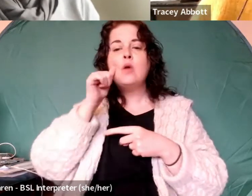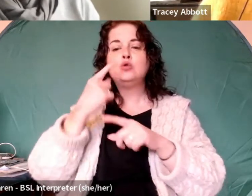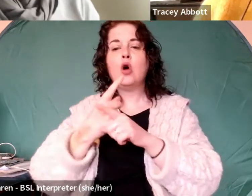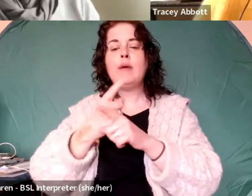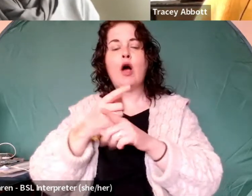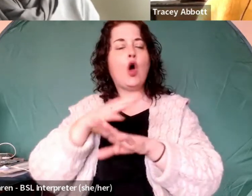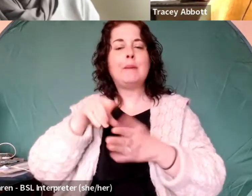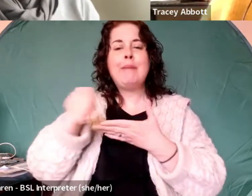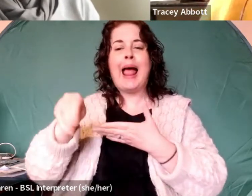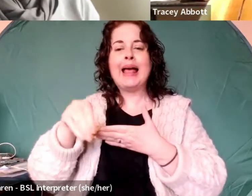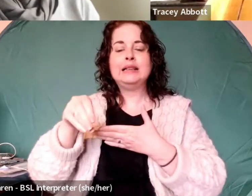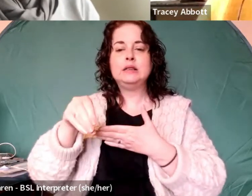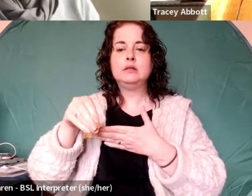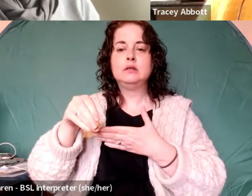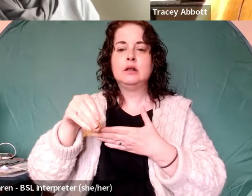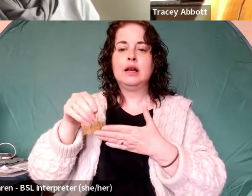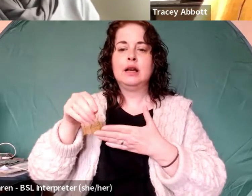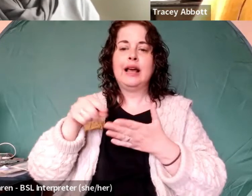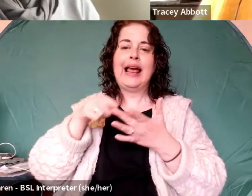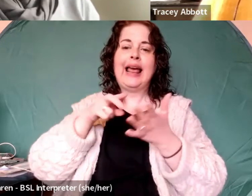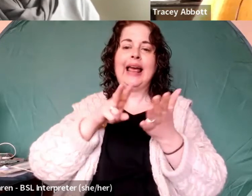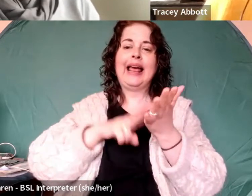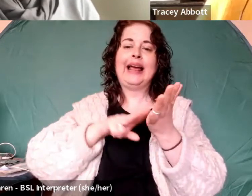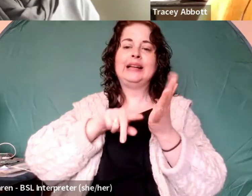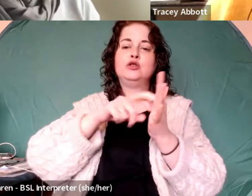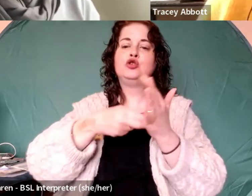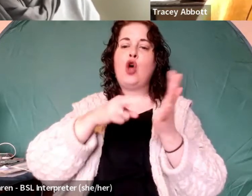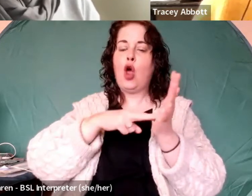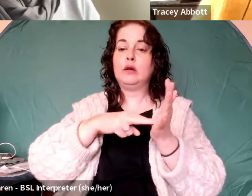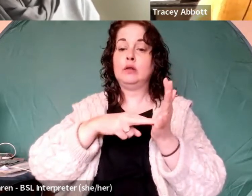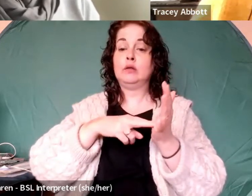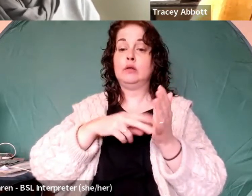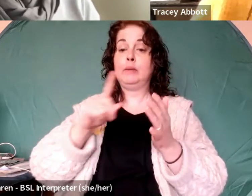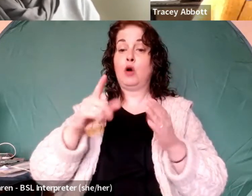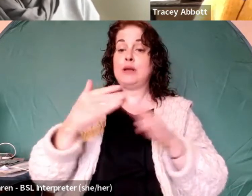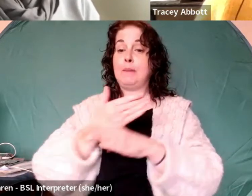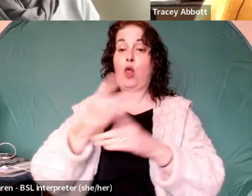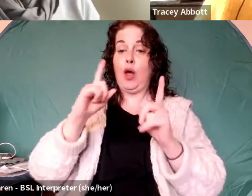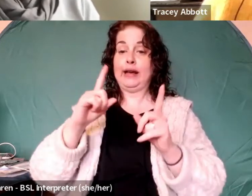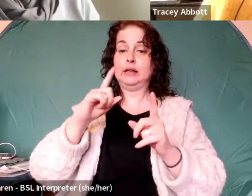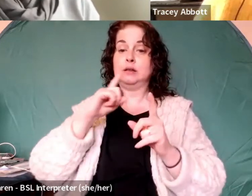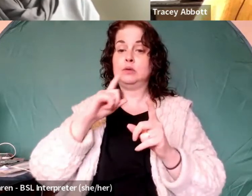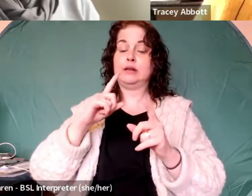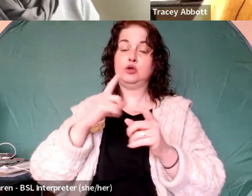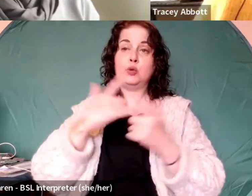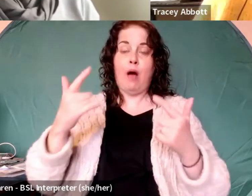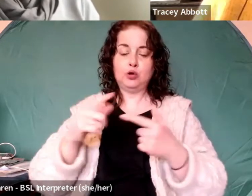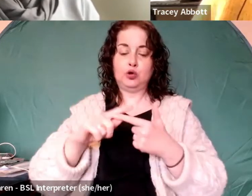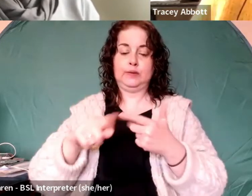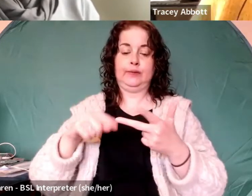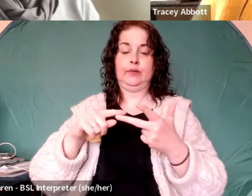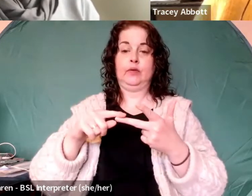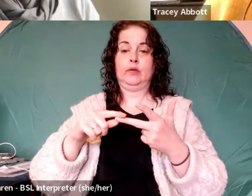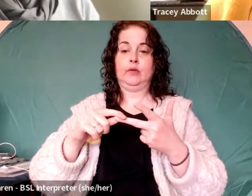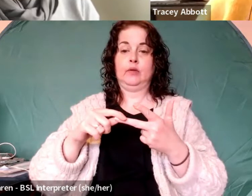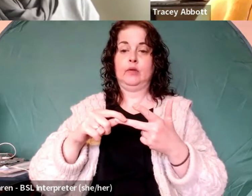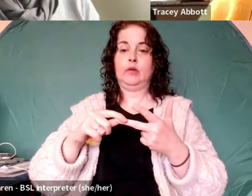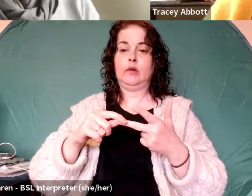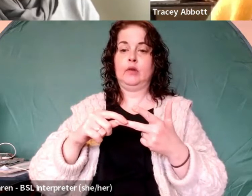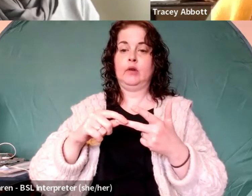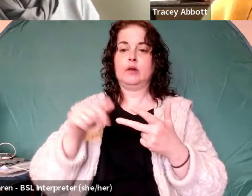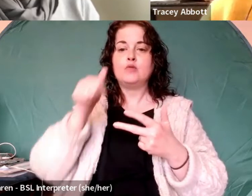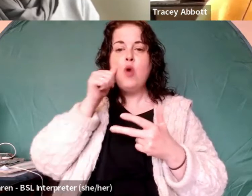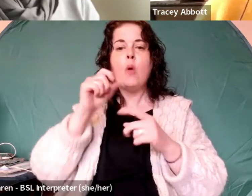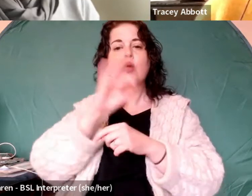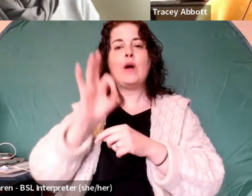unpaid internships, and they were becoming incredibly unpopular because employers were taking the mickey. But knowing the questions in